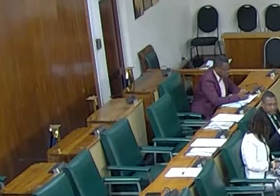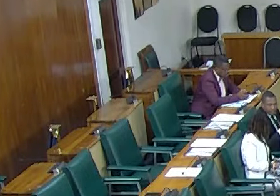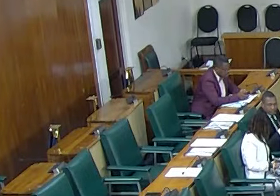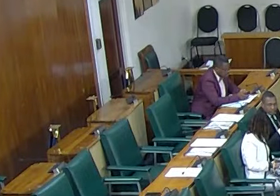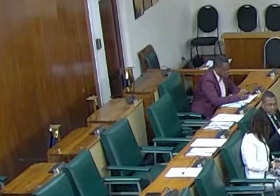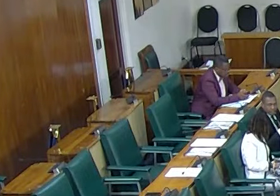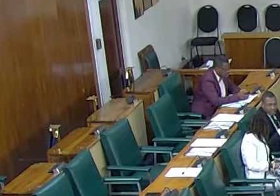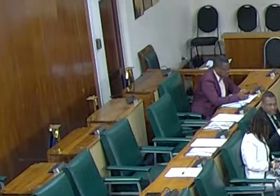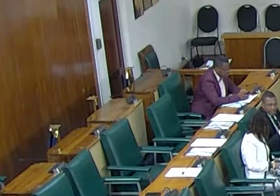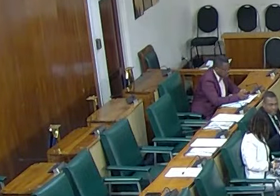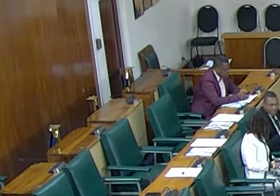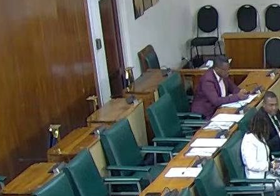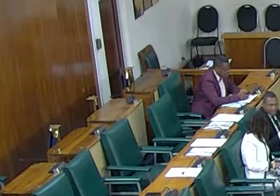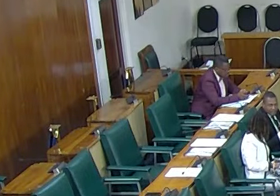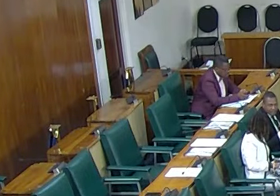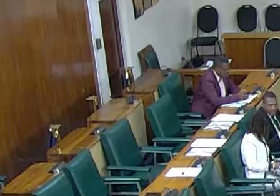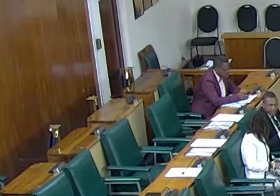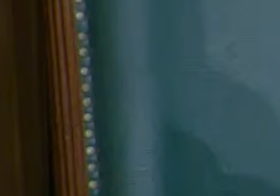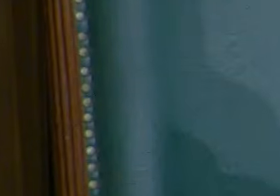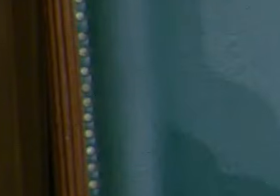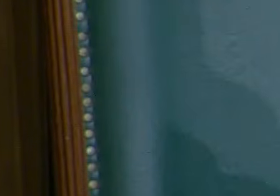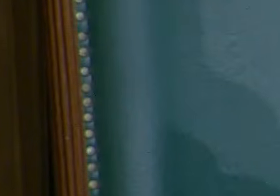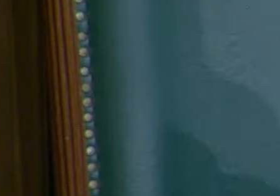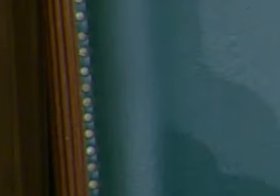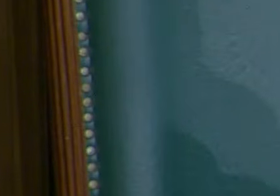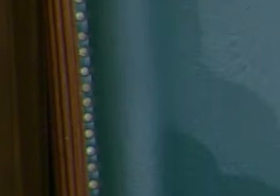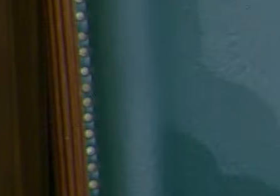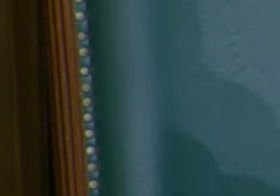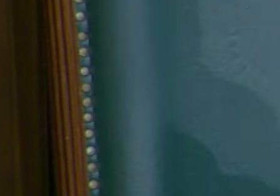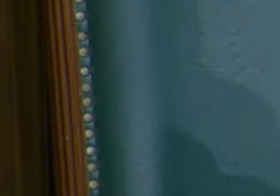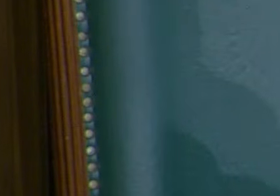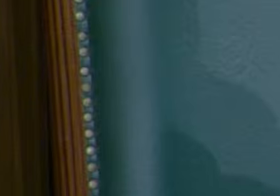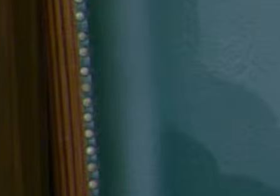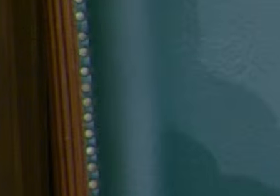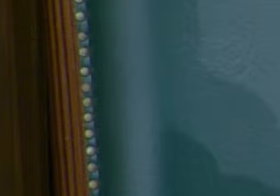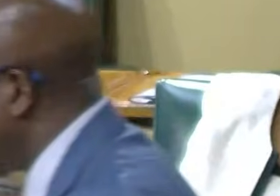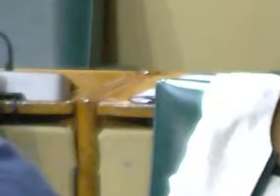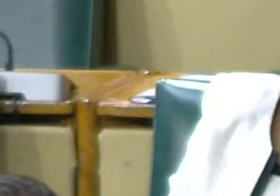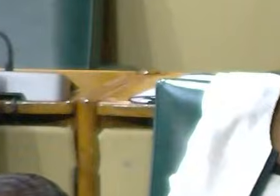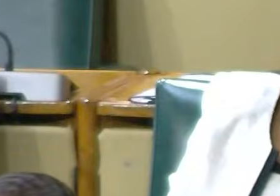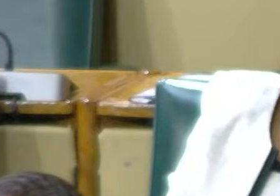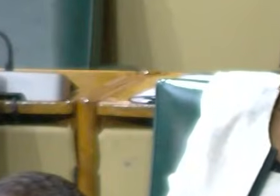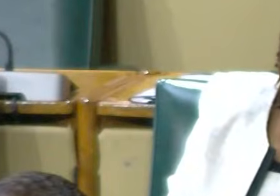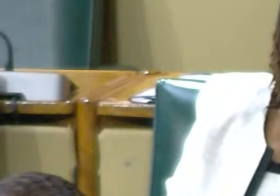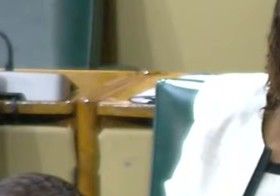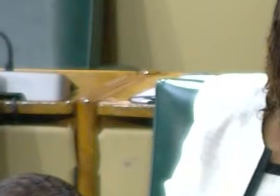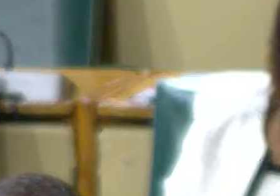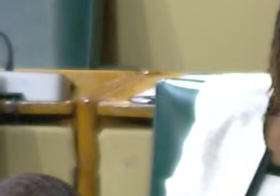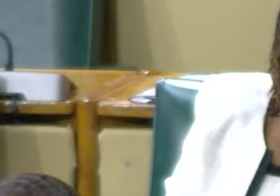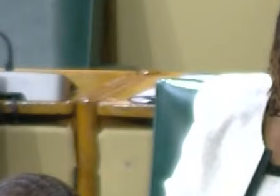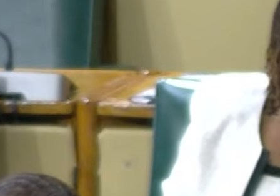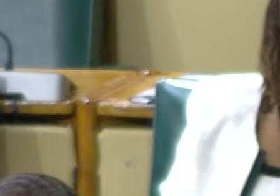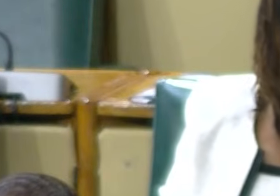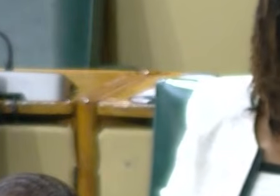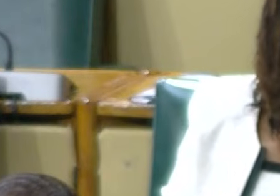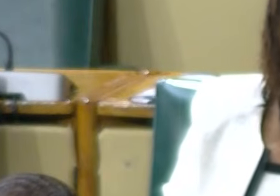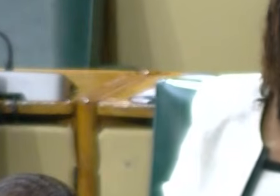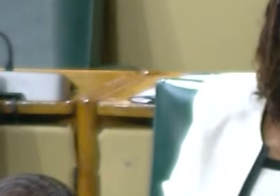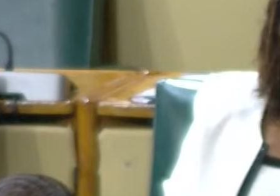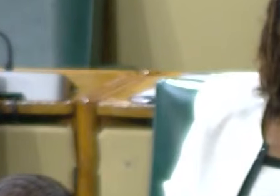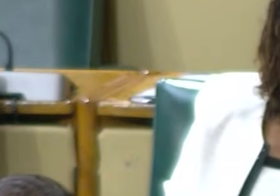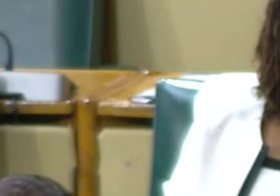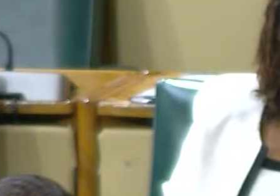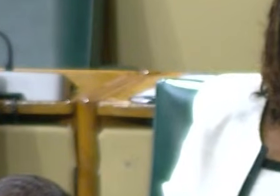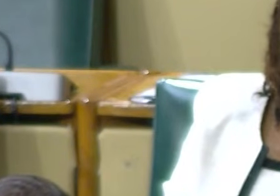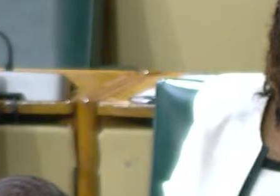ministers. Madam Speaker, today we will have two statements, and we will start by